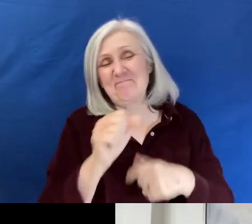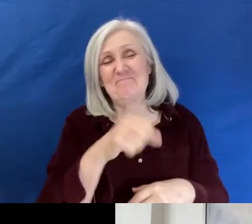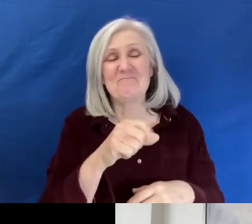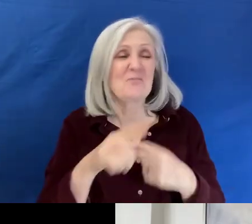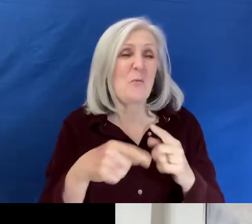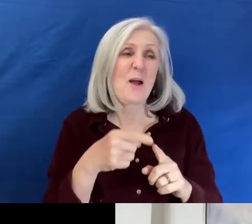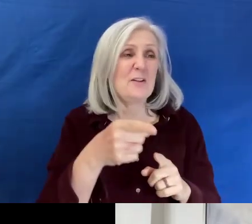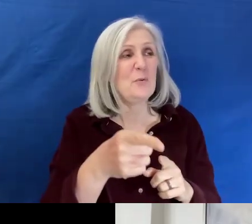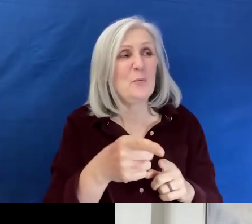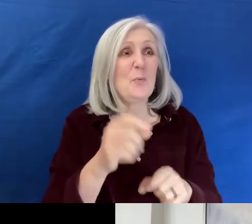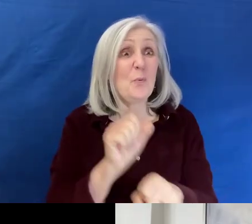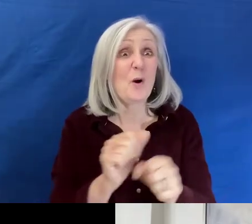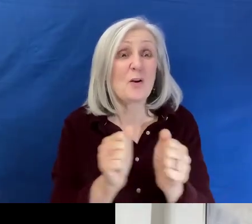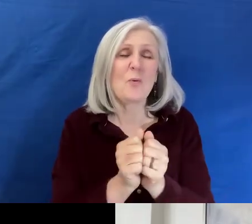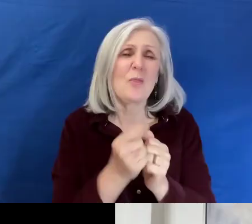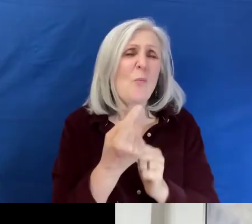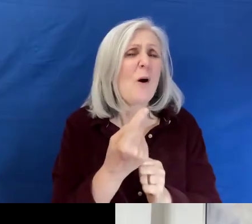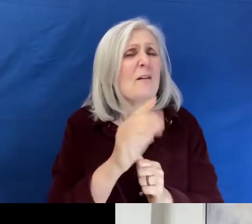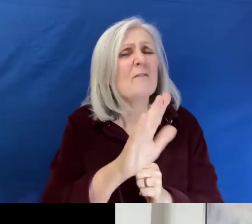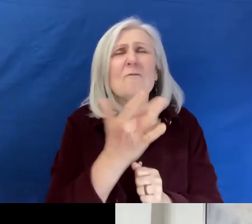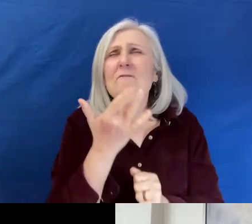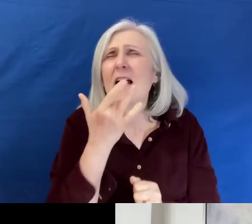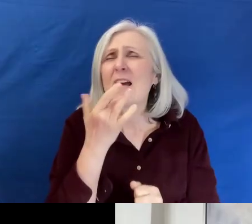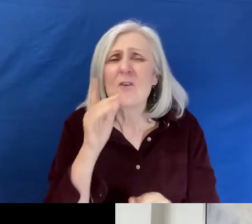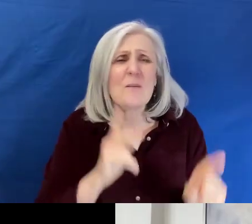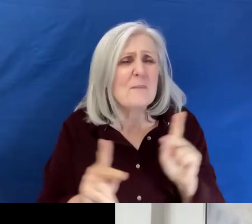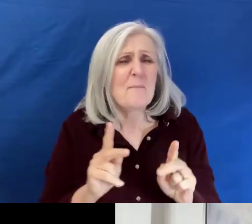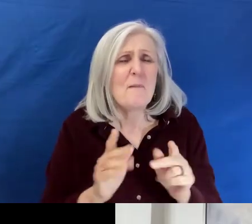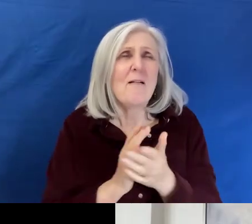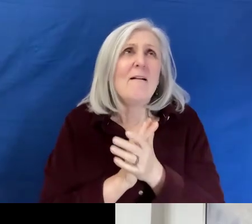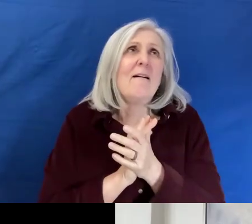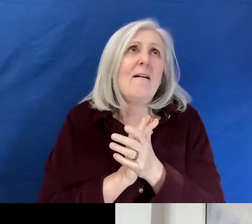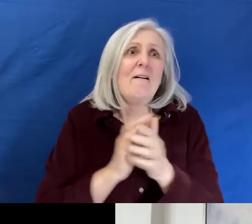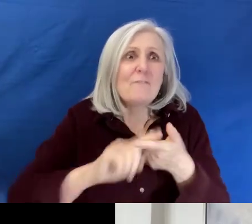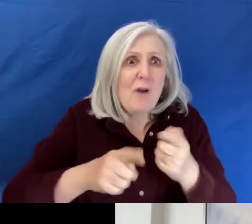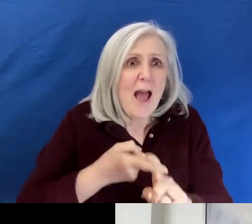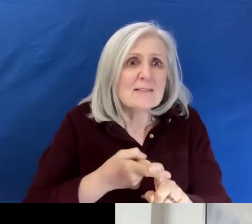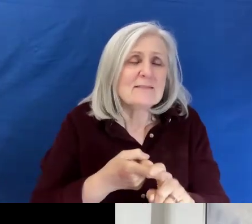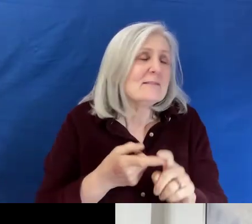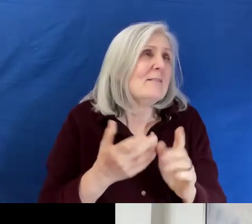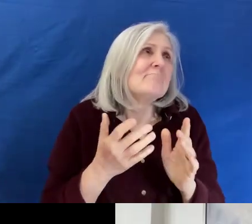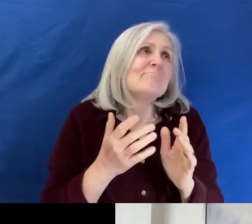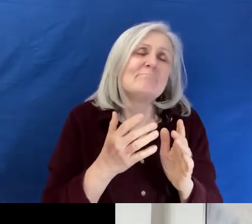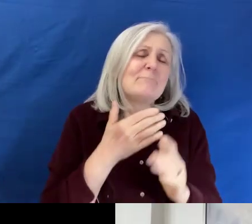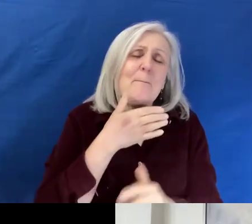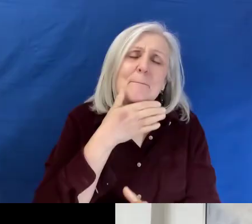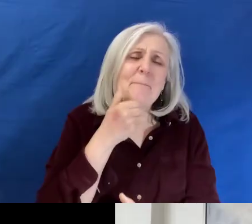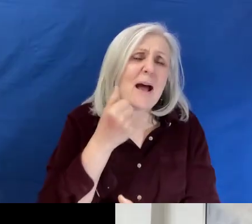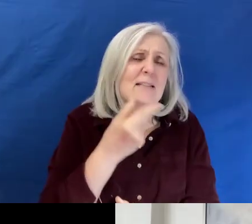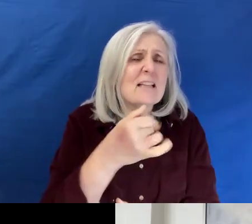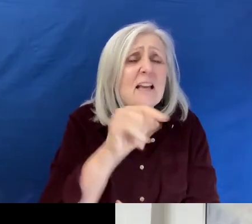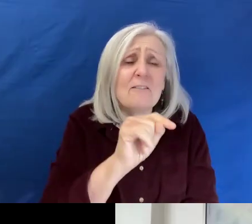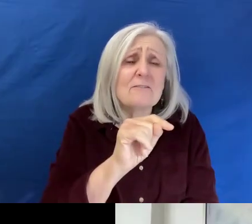when you get to work with one of your favorite people and friends, it's just like, the best gift.